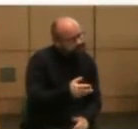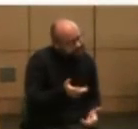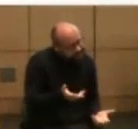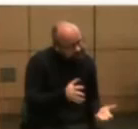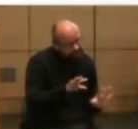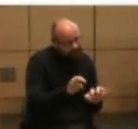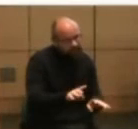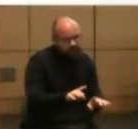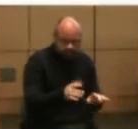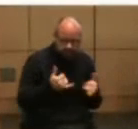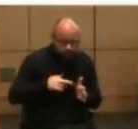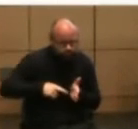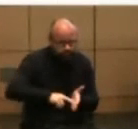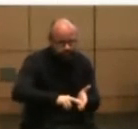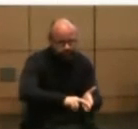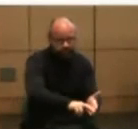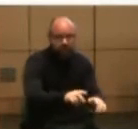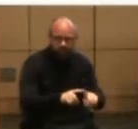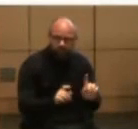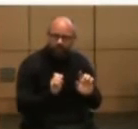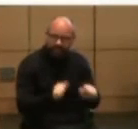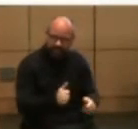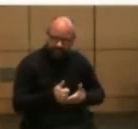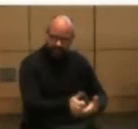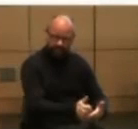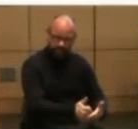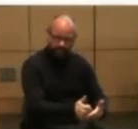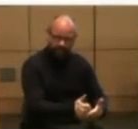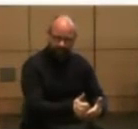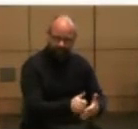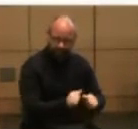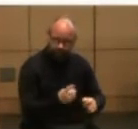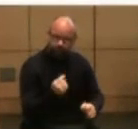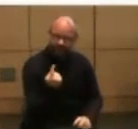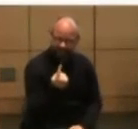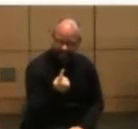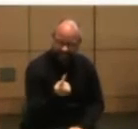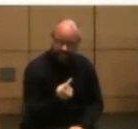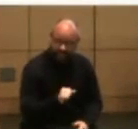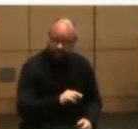on. Nevertheless, it's something that we can potentially do something about and even reverse.